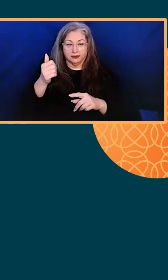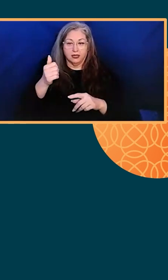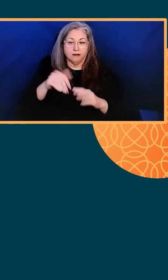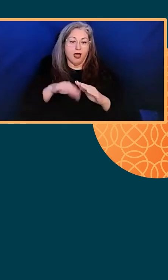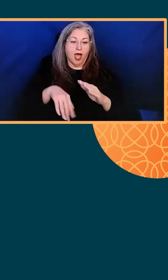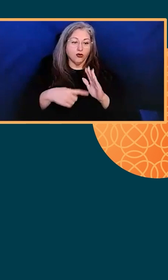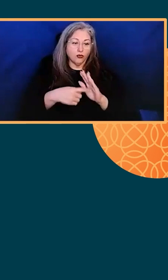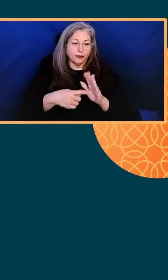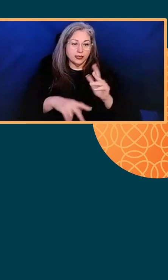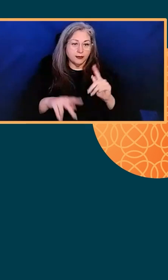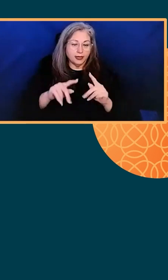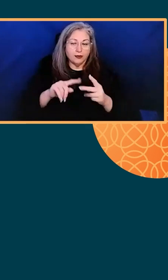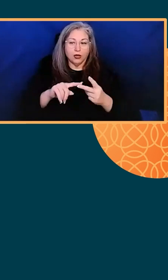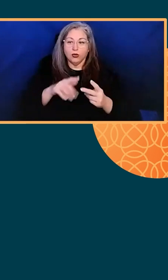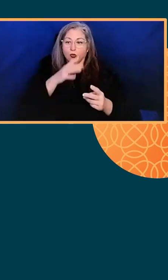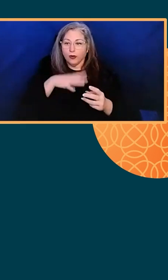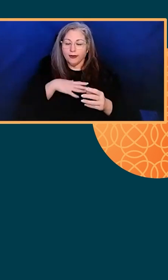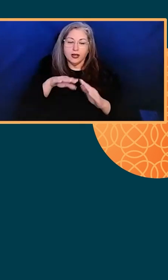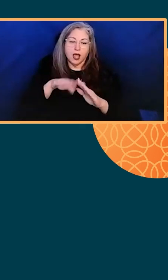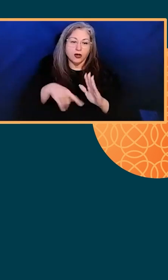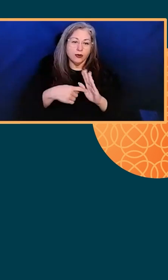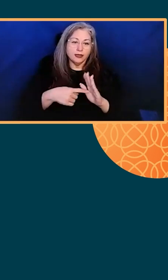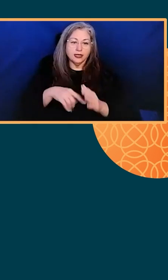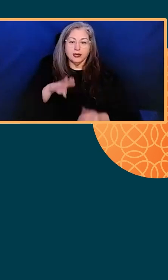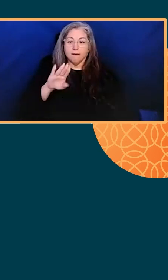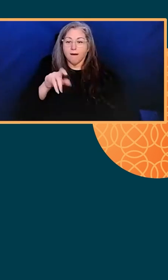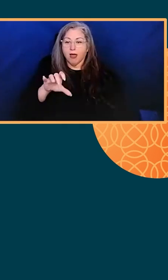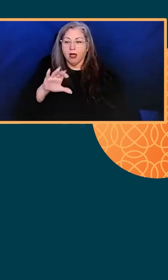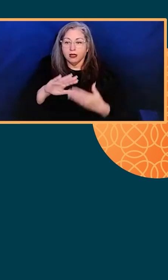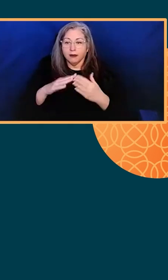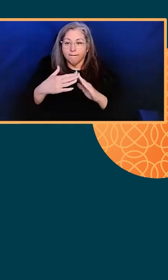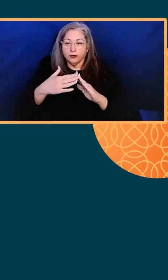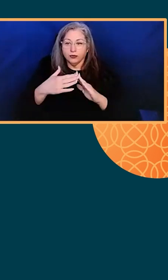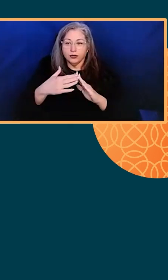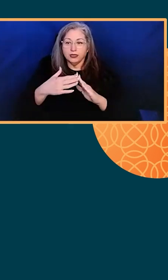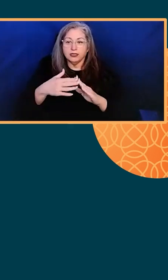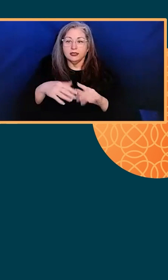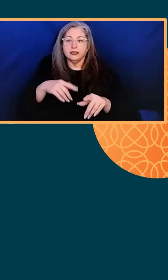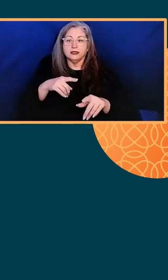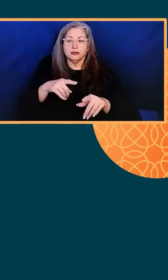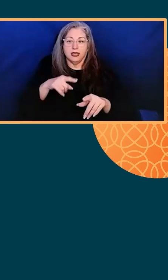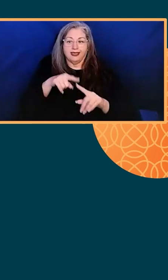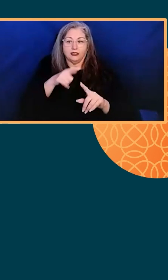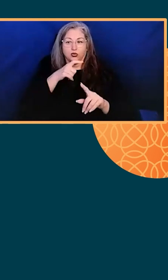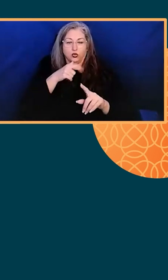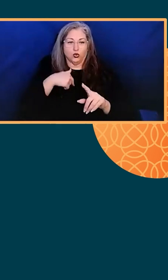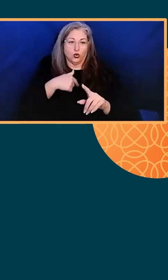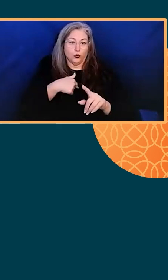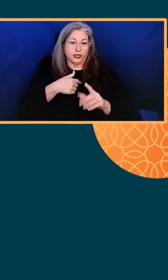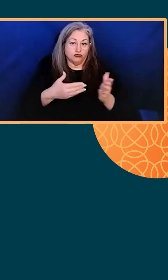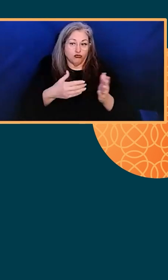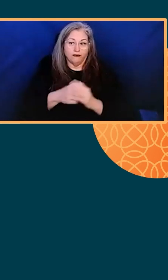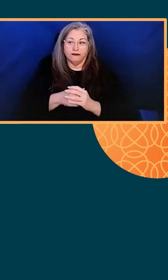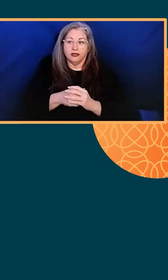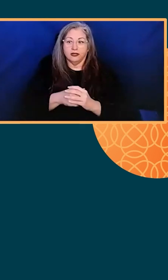underrepresented folks, women, underrepresented BIPOC communities are who we serve.